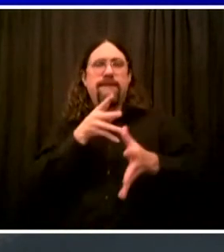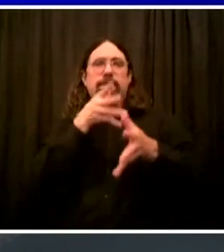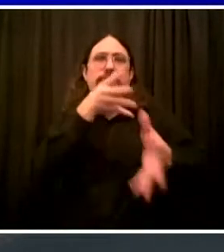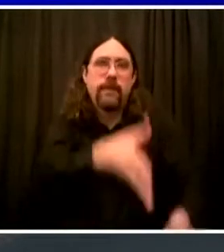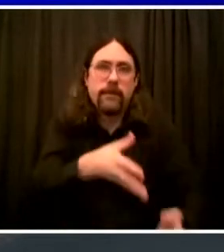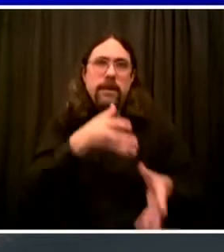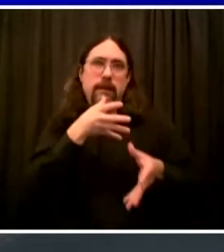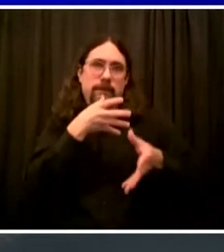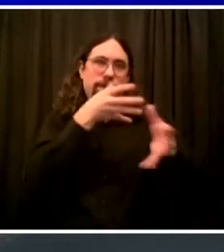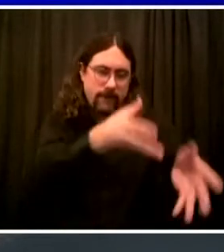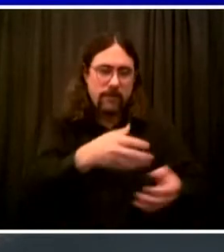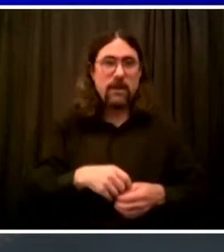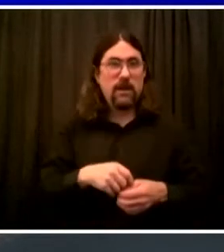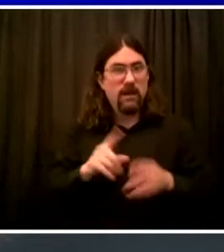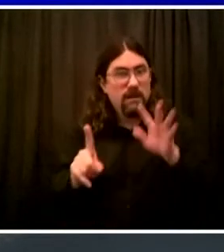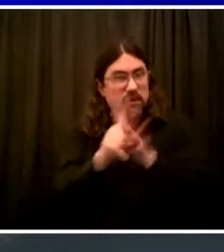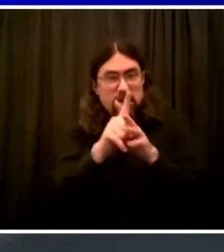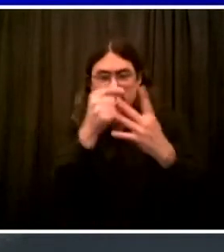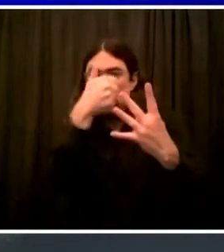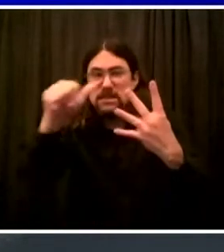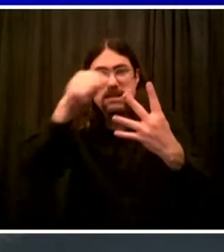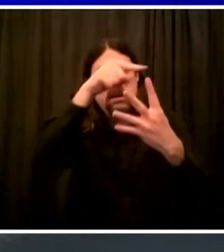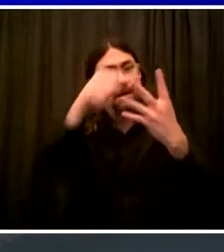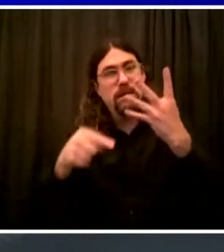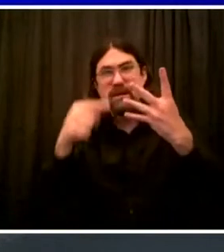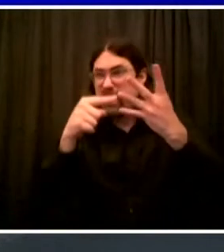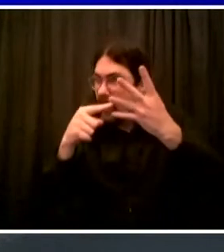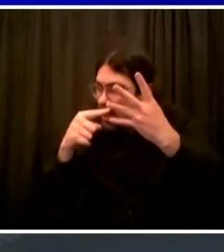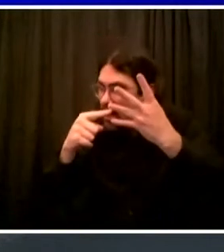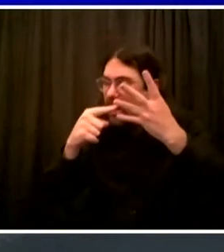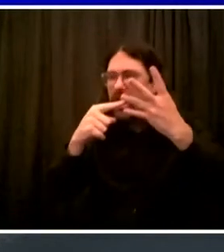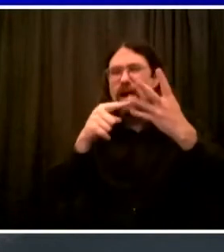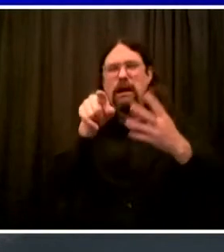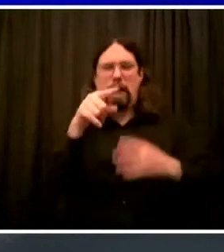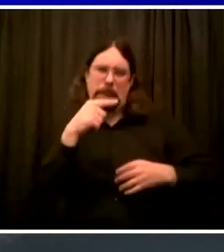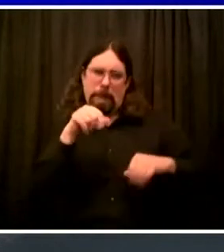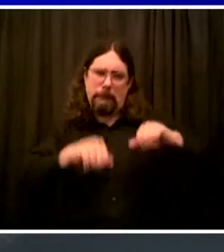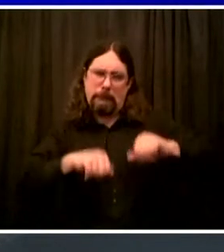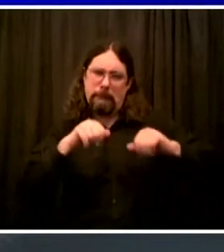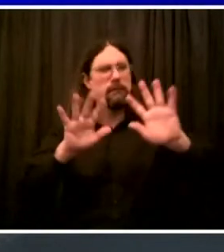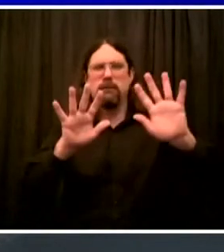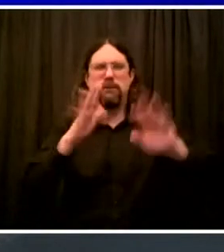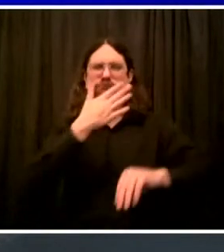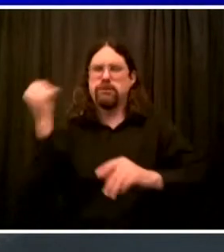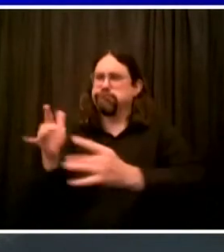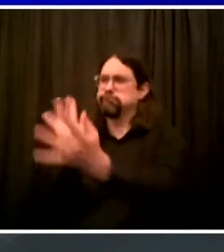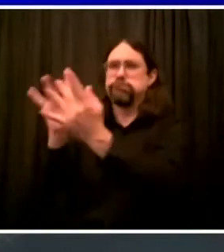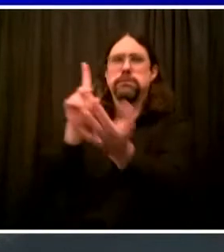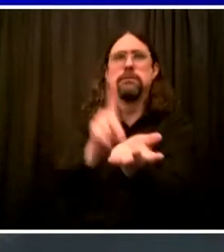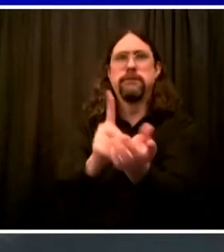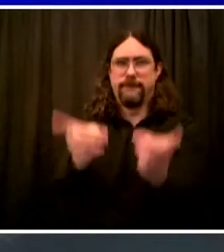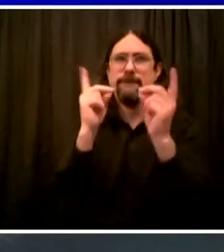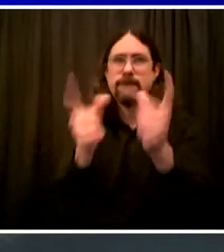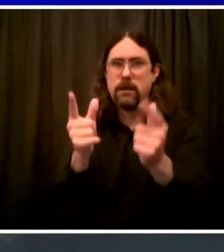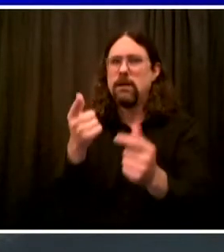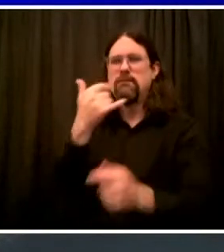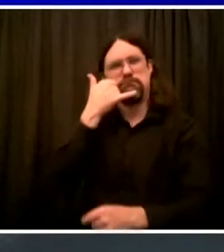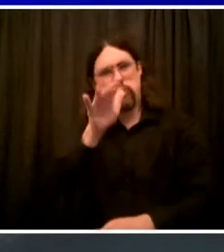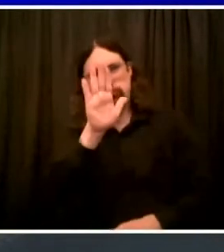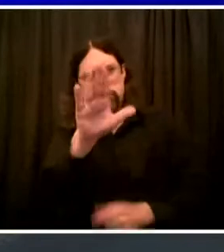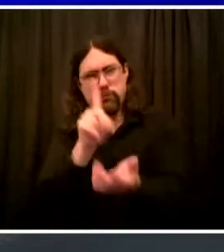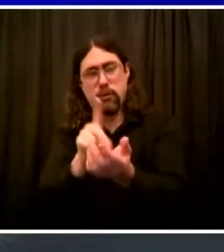doctor, you need to talk to a clinician, call 311 and we'll connect you to a health and hospitals clinician. It is so important to start that dialogue